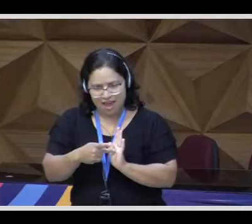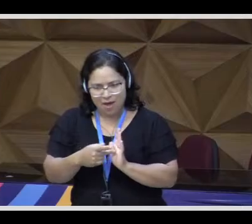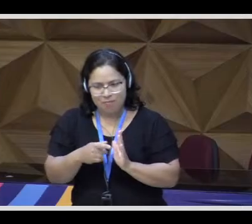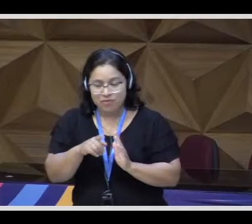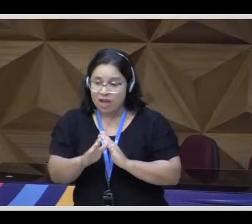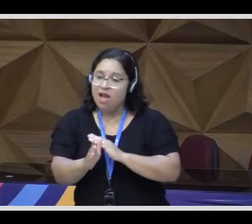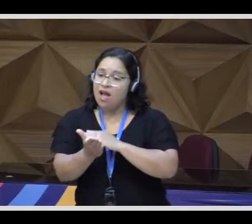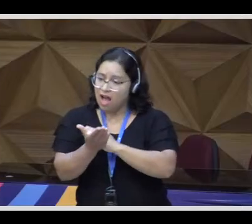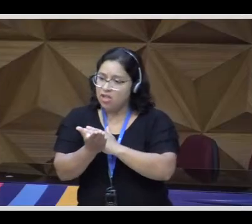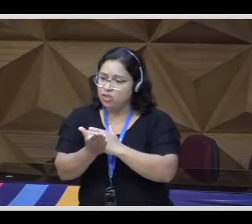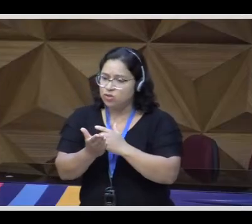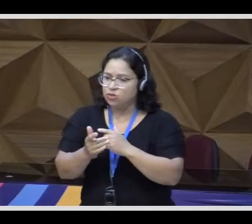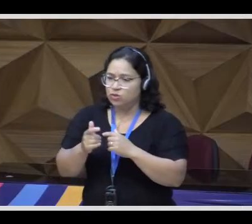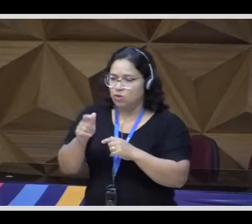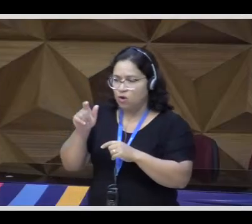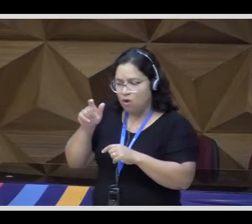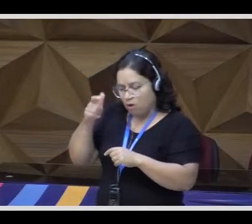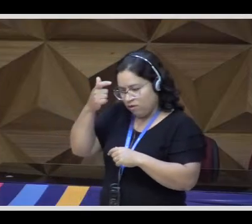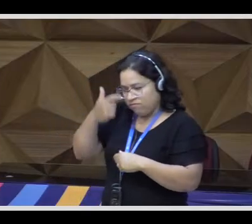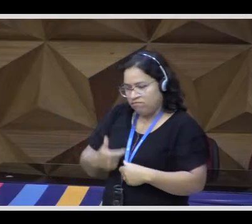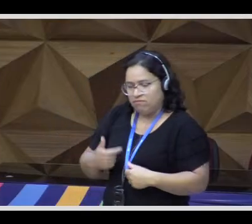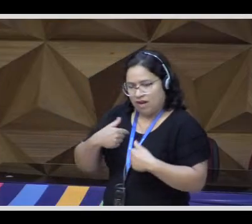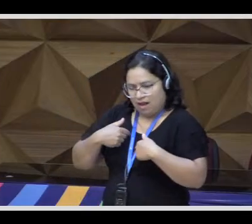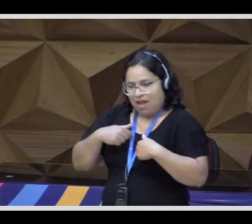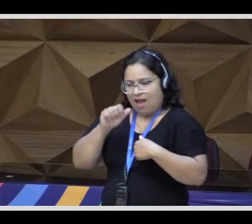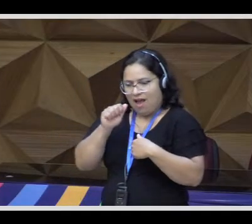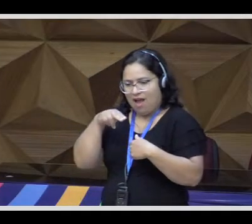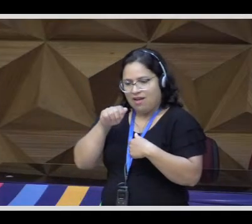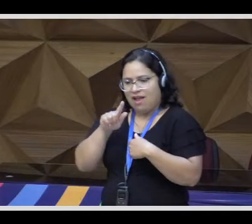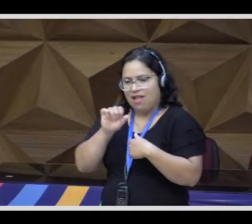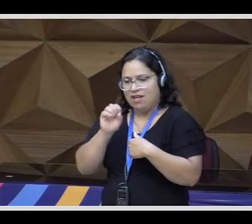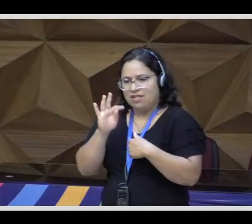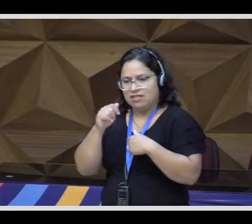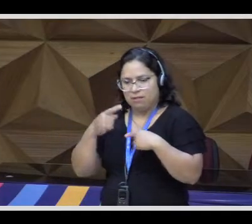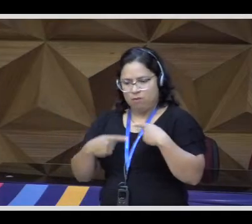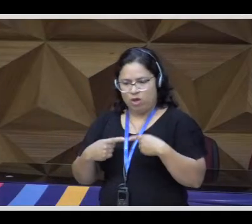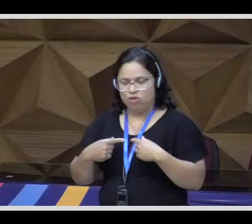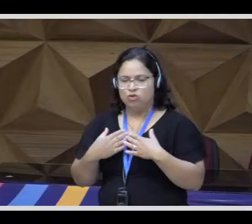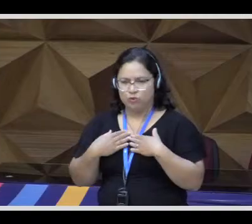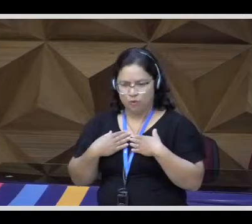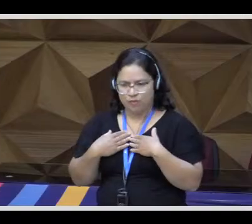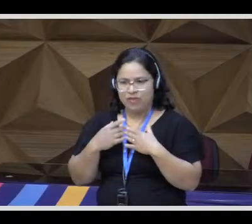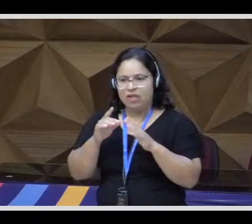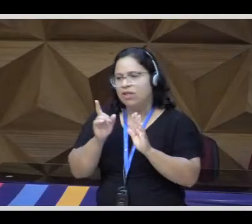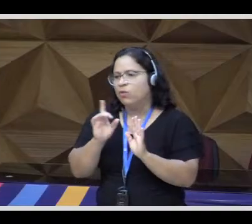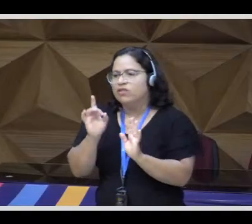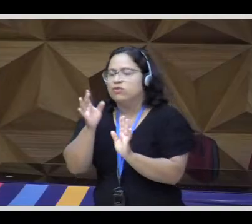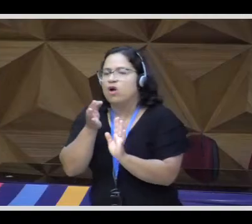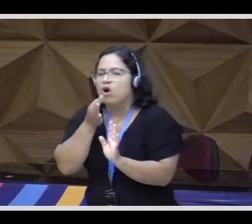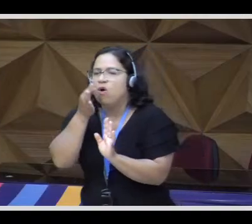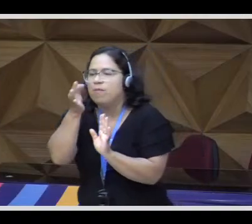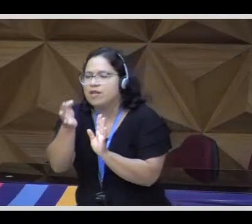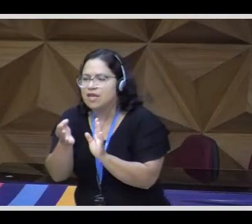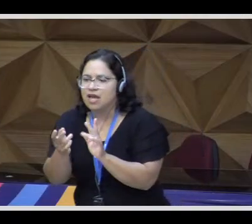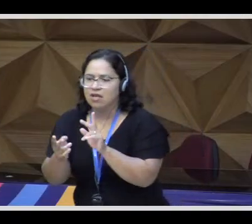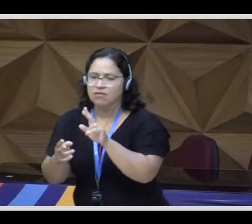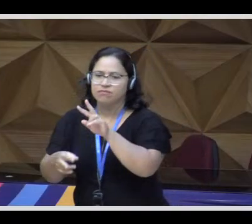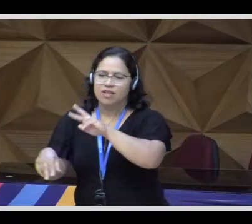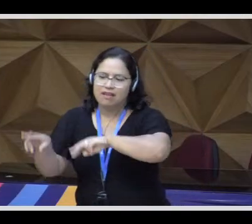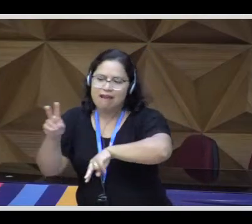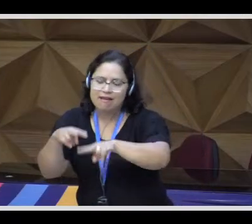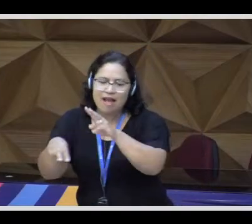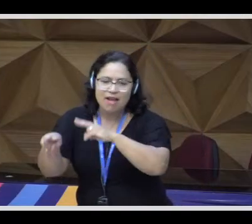political analyst that I am, right? Instead of just having opinions, analysis of the world, I